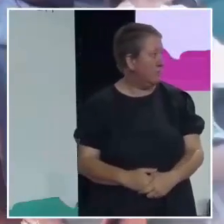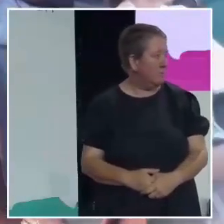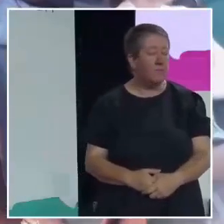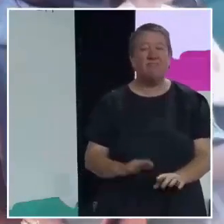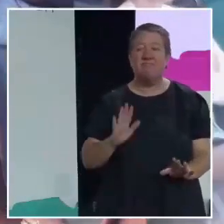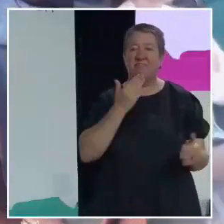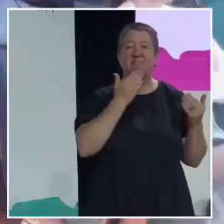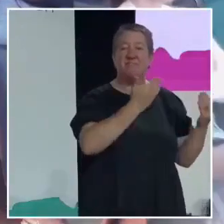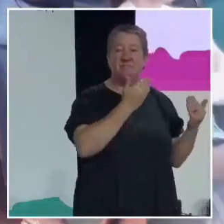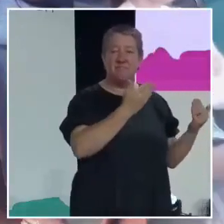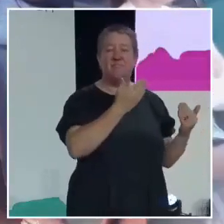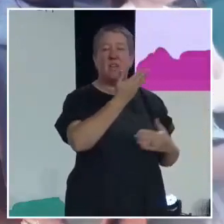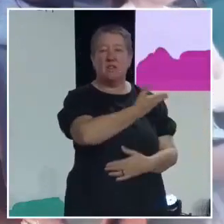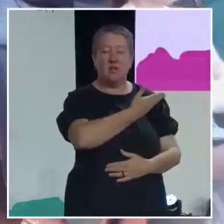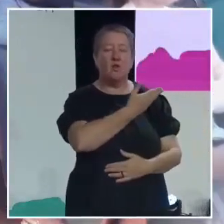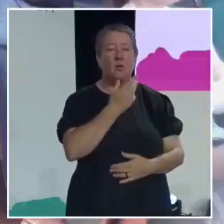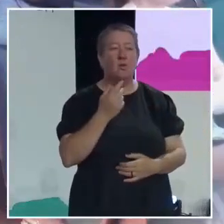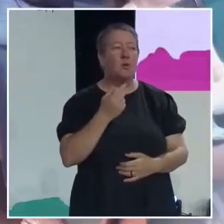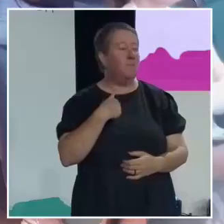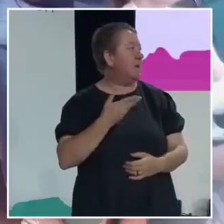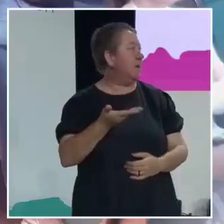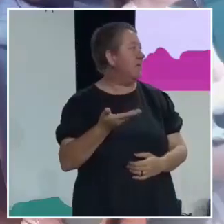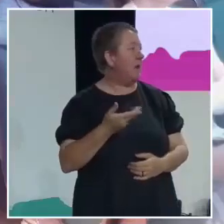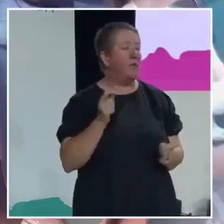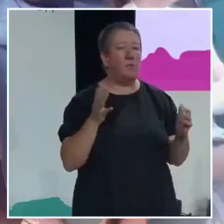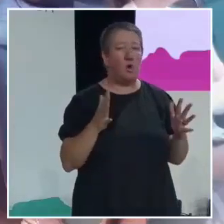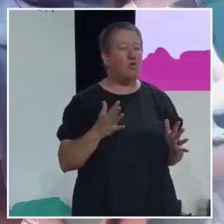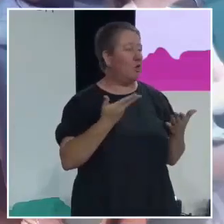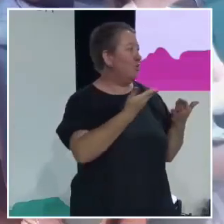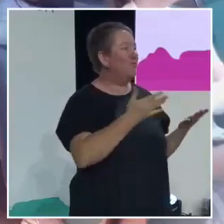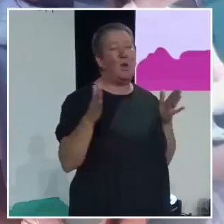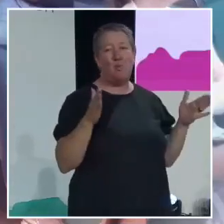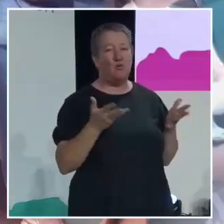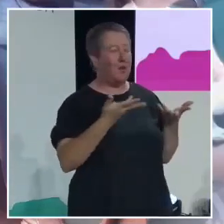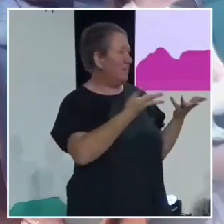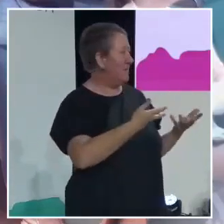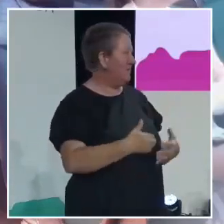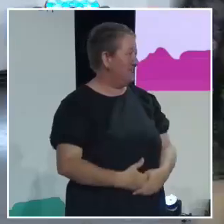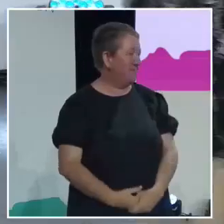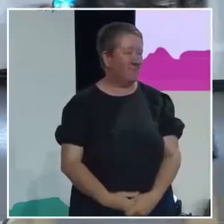Thank you, Under Secretary General. I now invite the moderators to moderate the panel. Thank you.